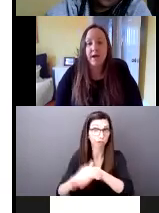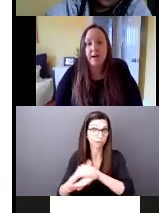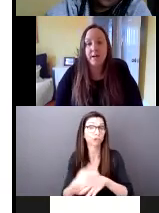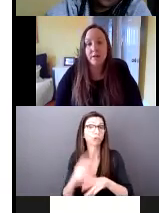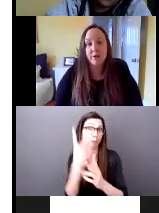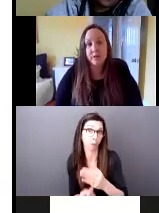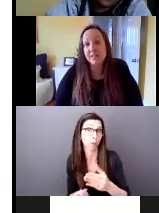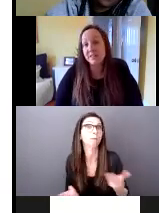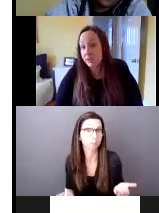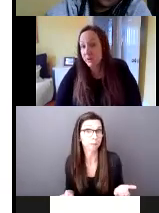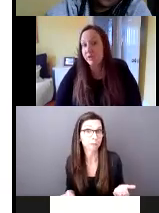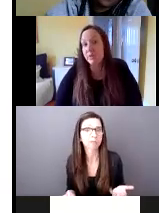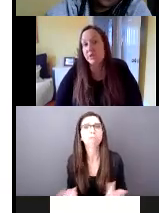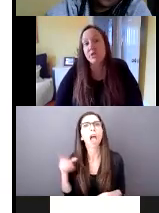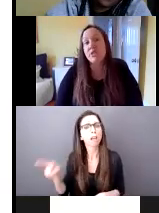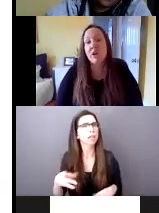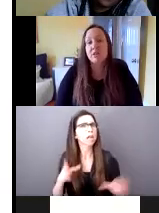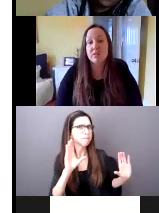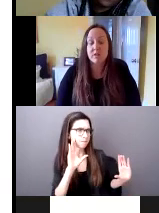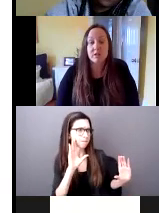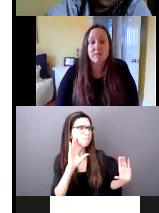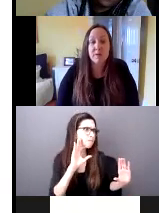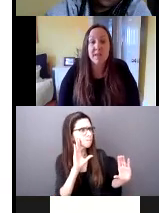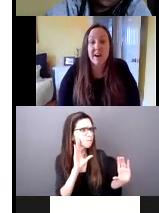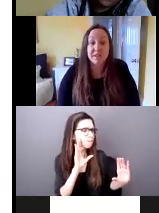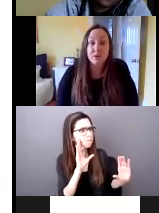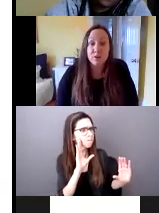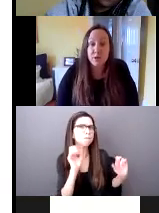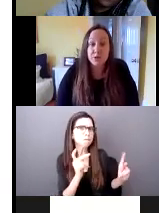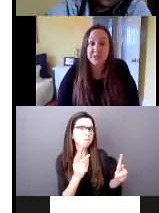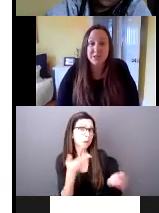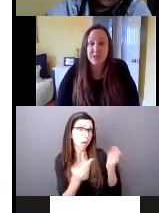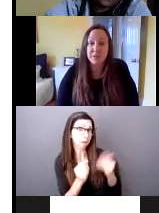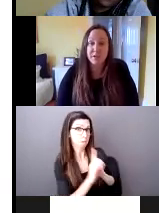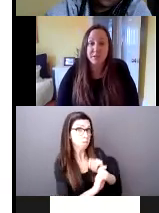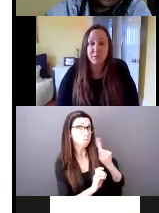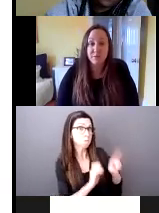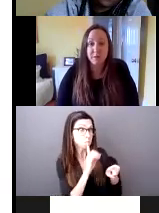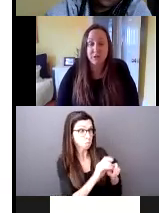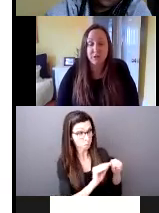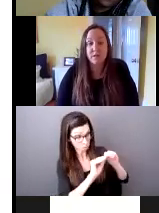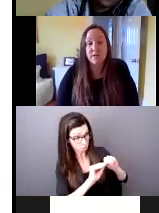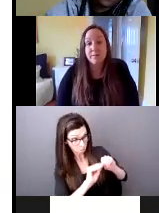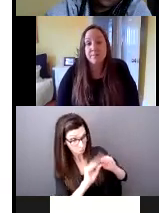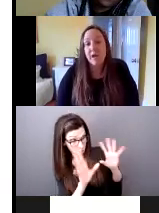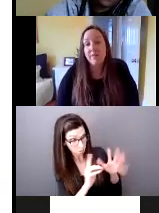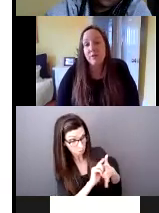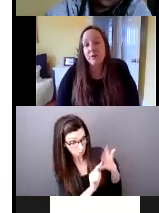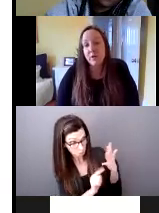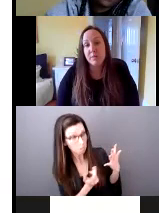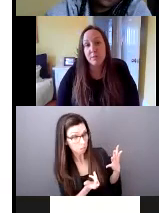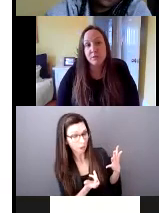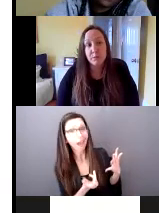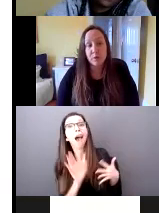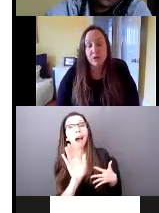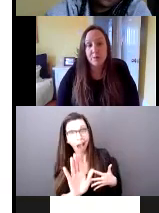And they're going to listen to what your questions are. They're going to maybe ask you a few questions to clarify some information. And then they're